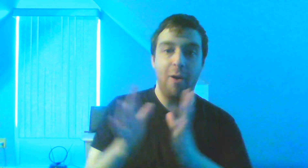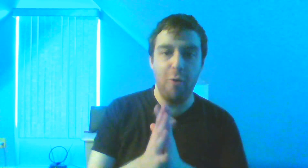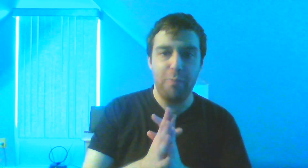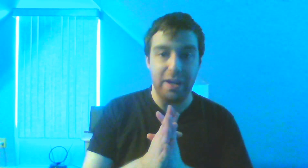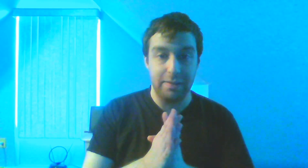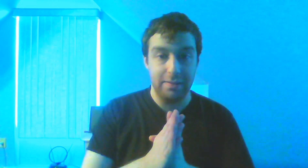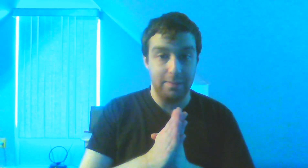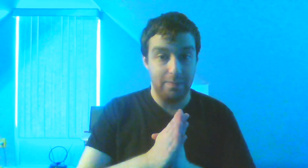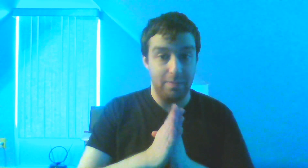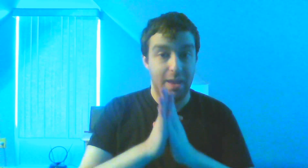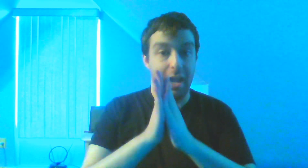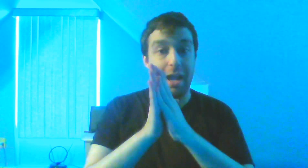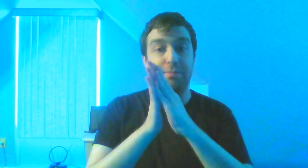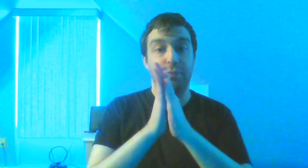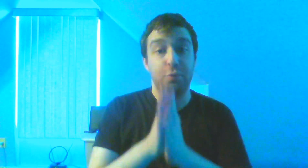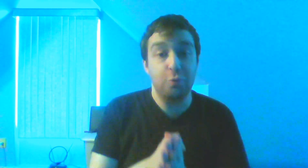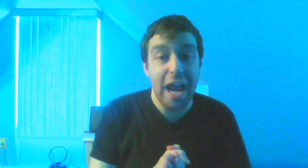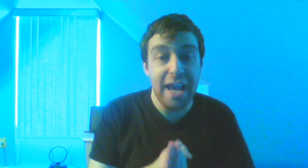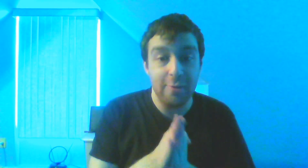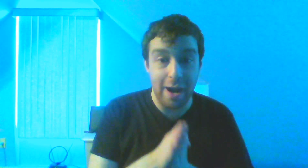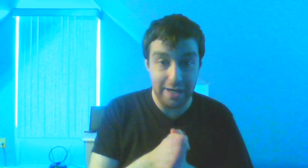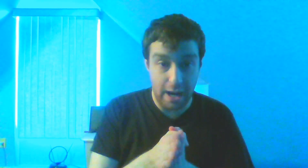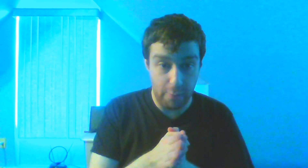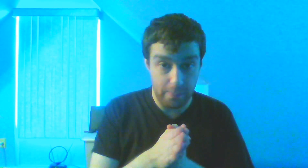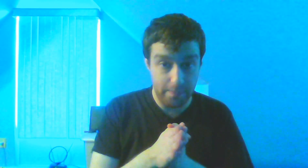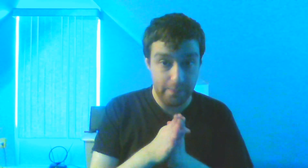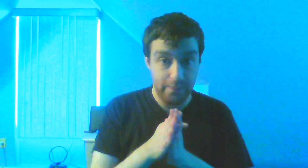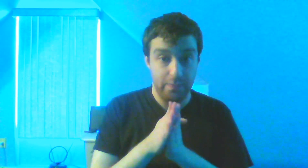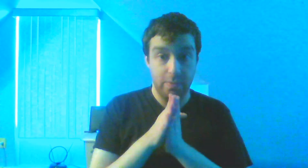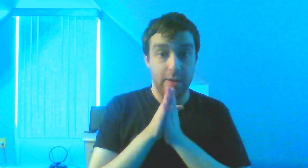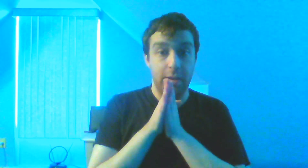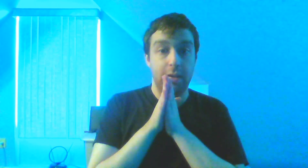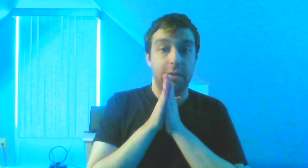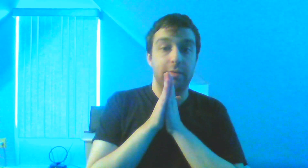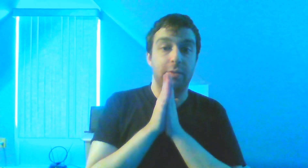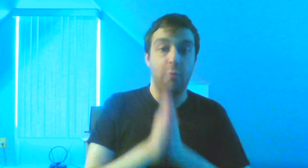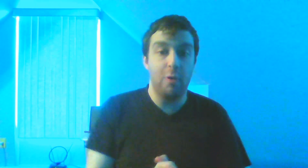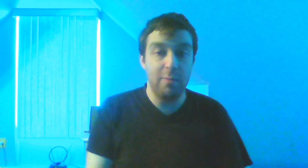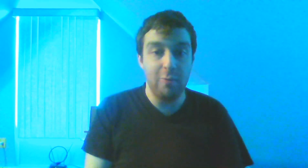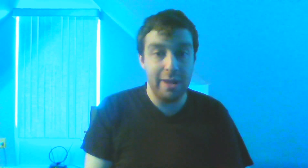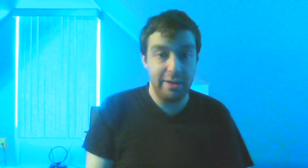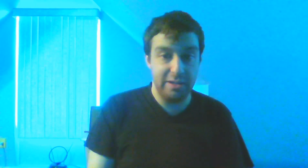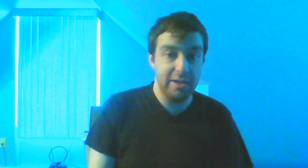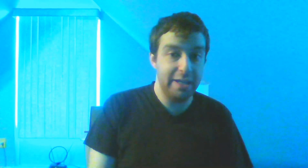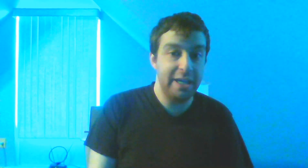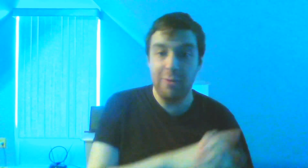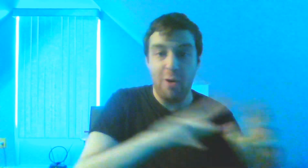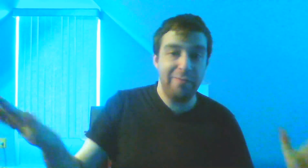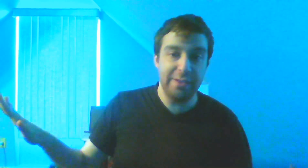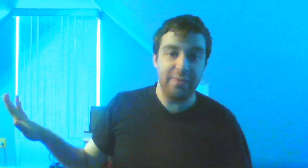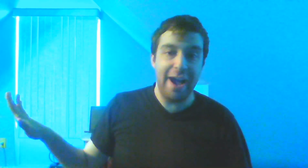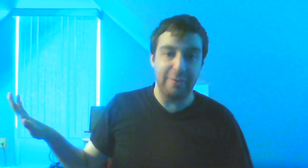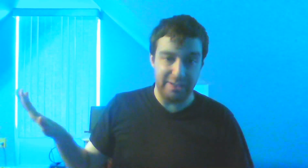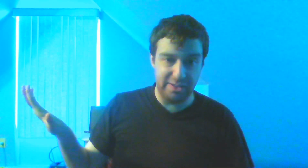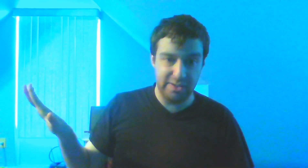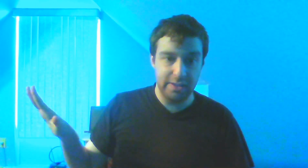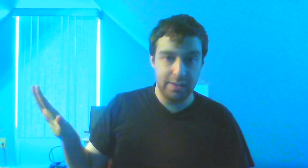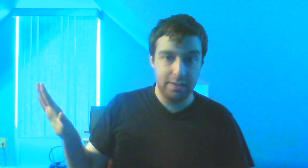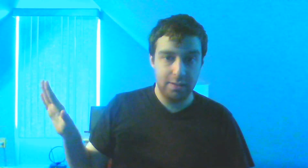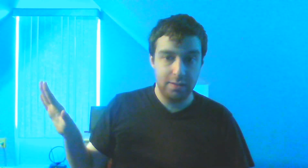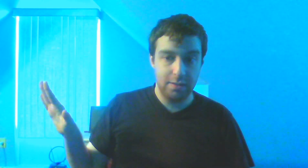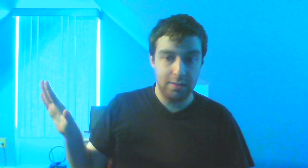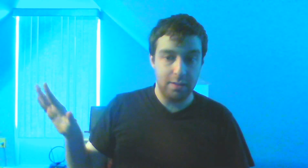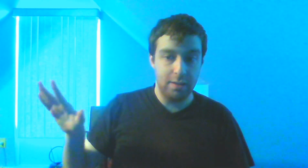And I'm hoping and praying right now that the warmer weather is going to kill off this virus.